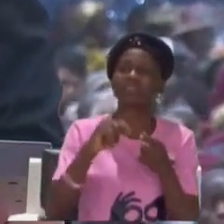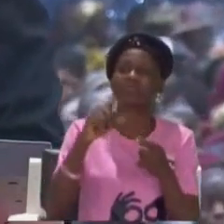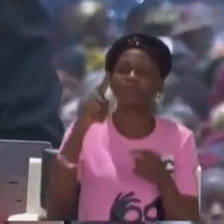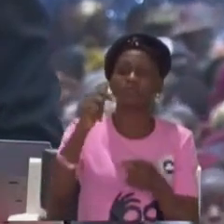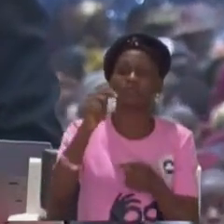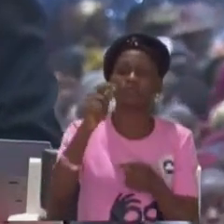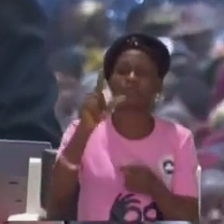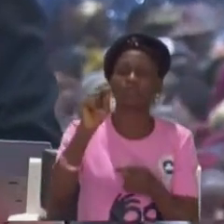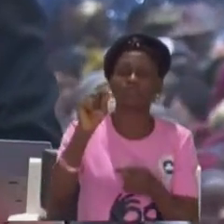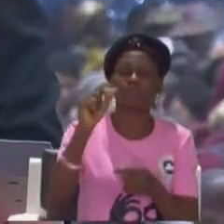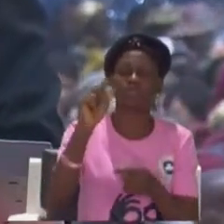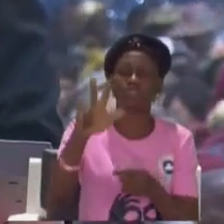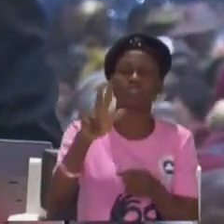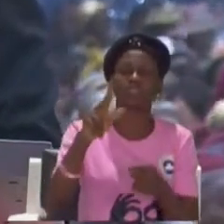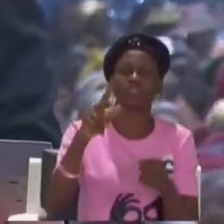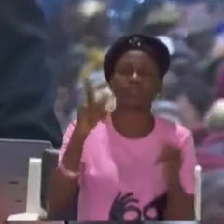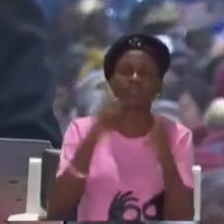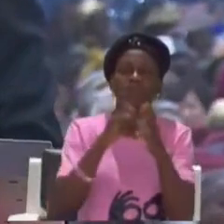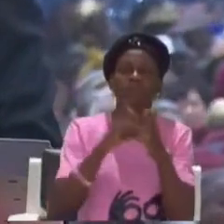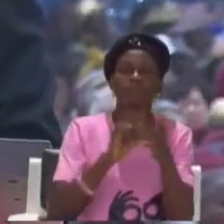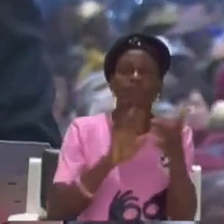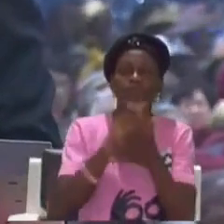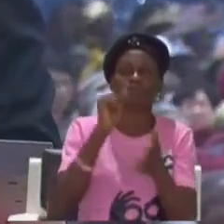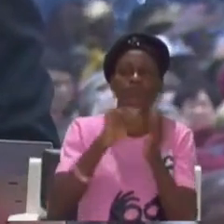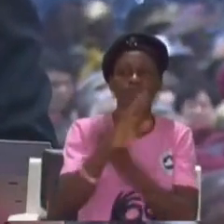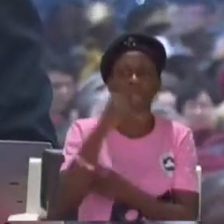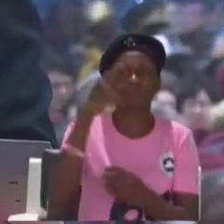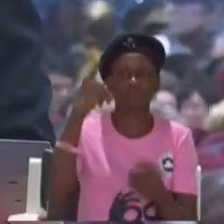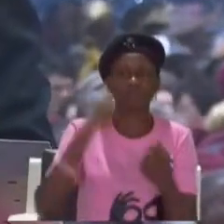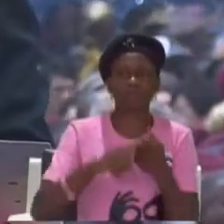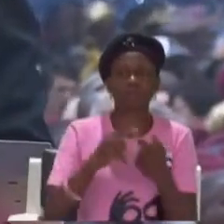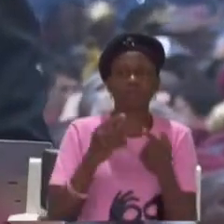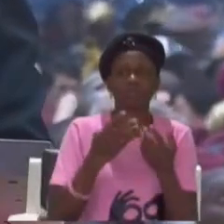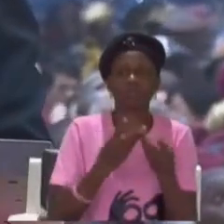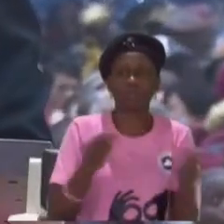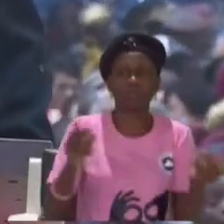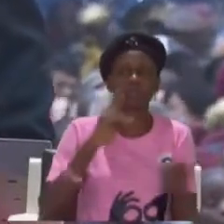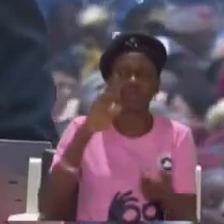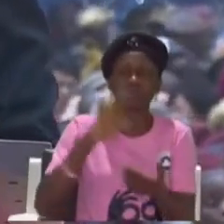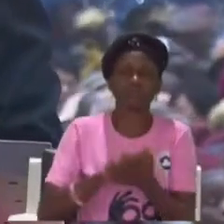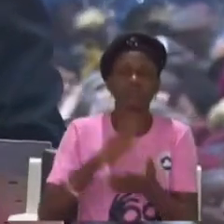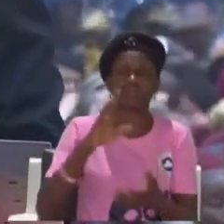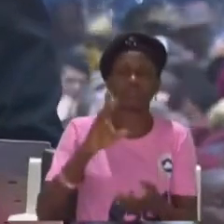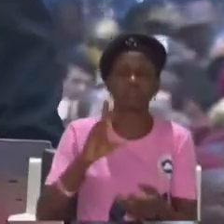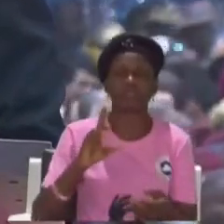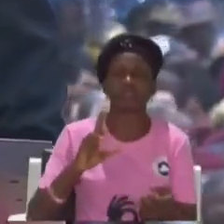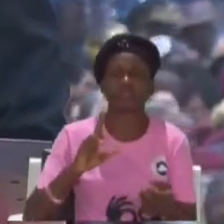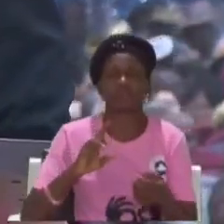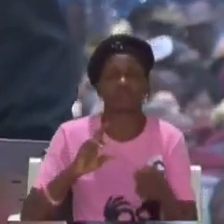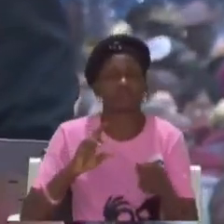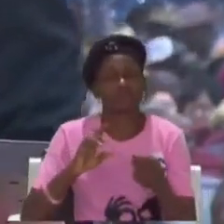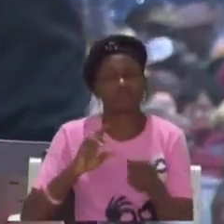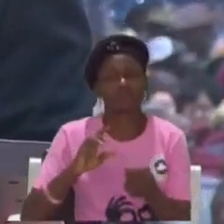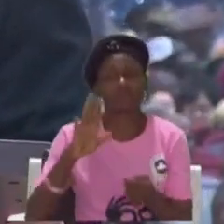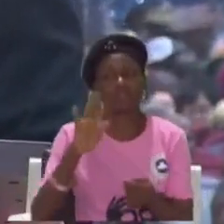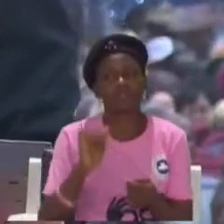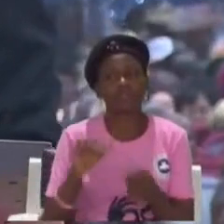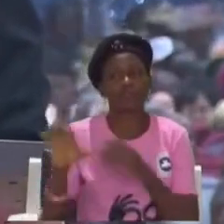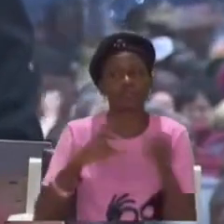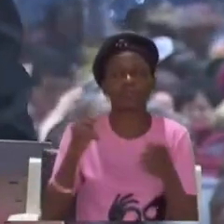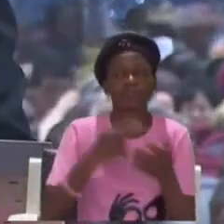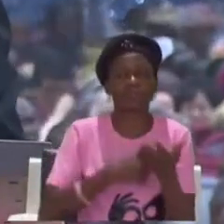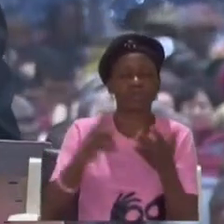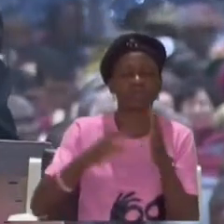2023 convention, trusting God to settle her maritally. During the Holy Ghost